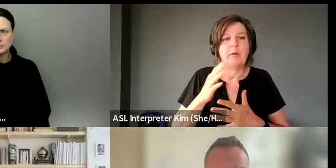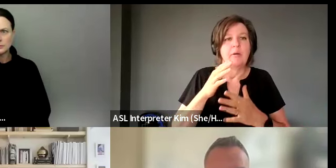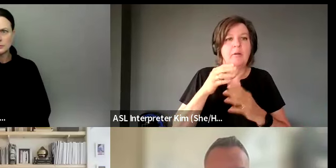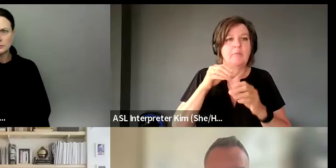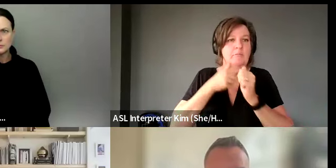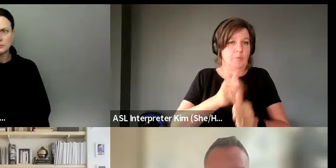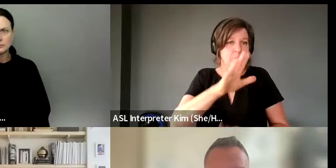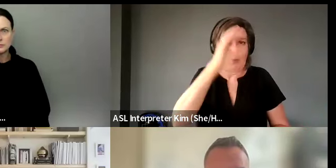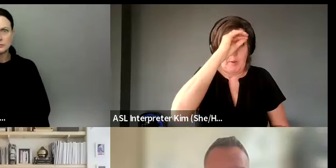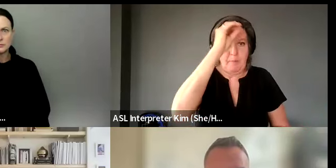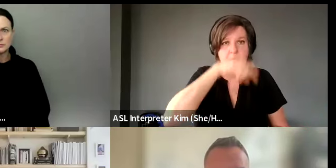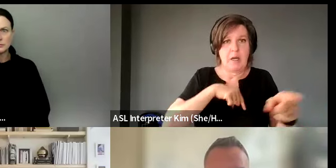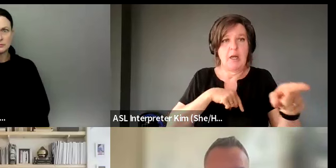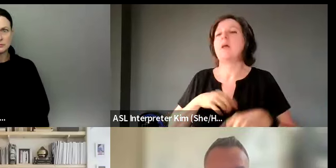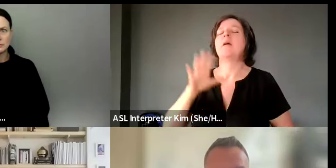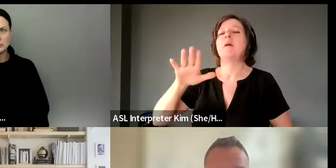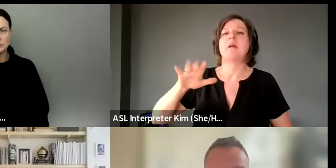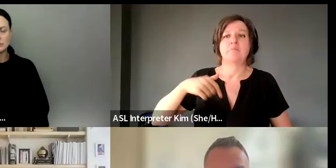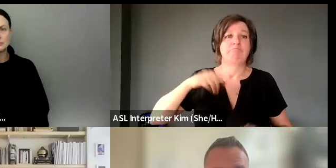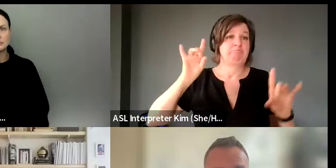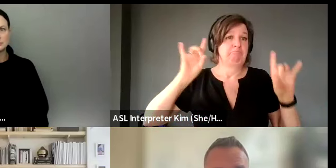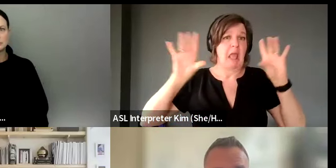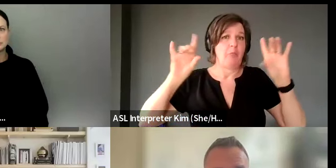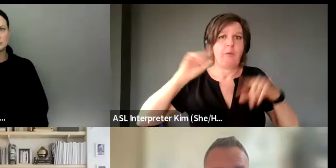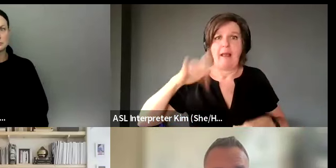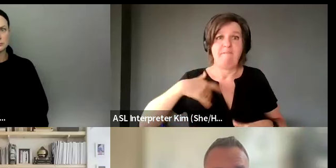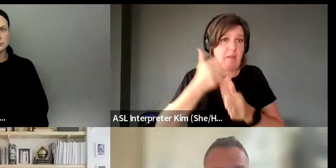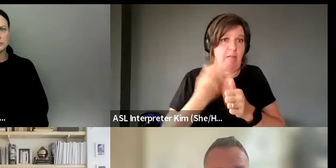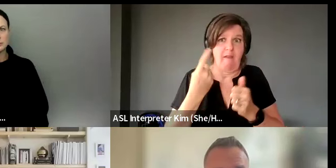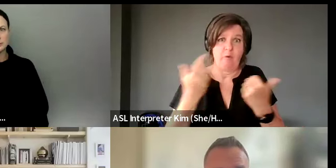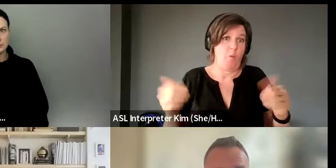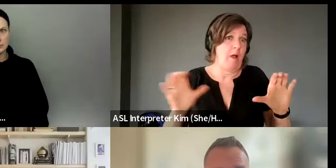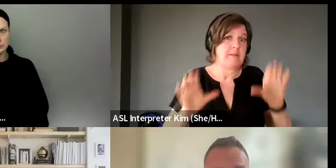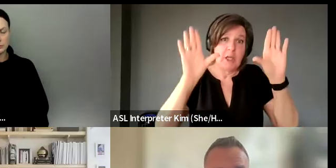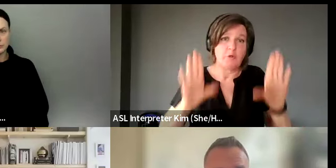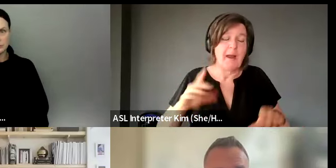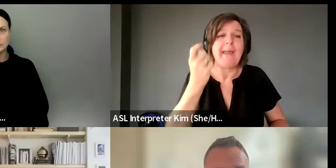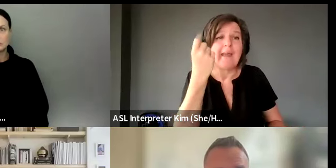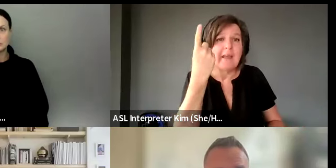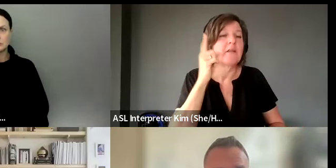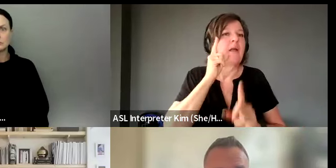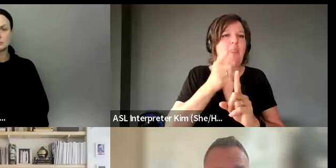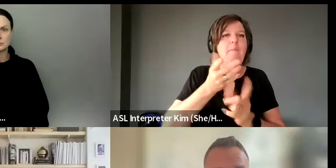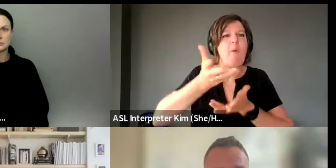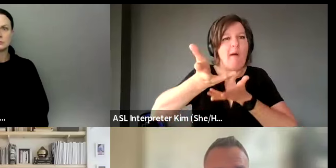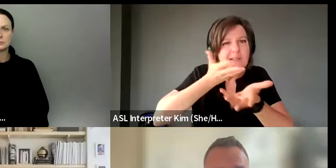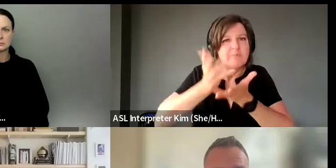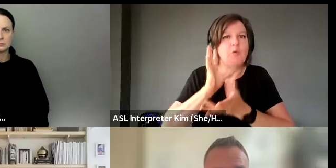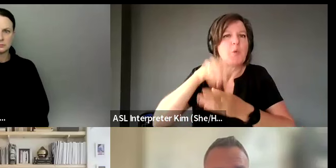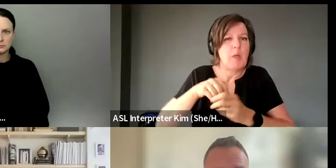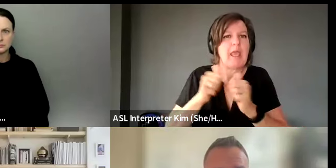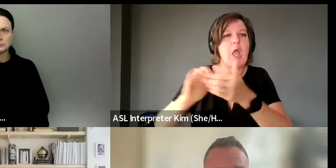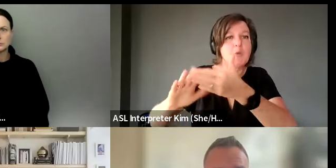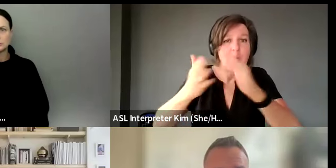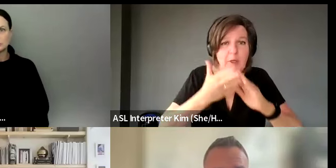I think everyone did great. So, you know, it's all about engaging with the community and talking. Everyone was up